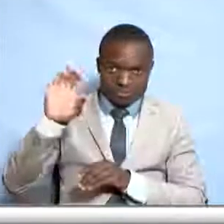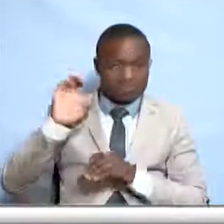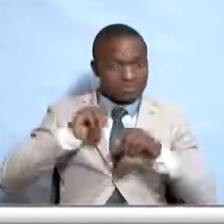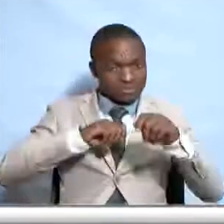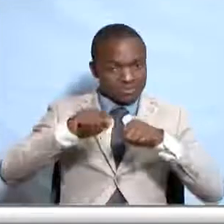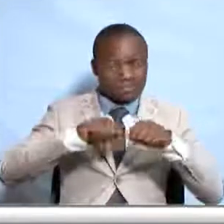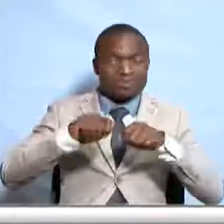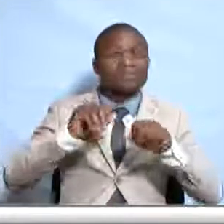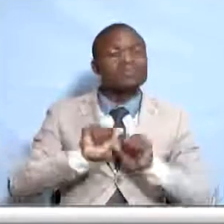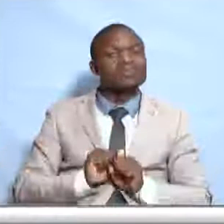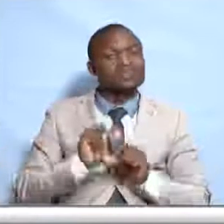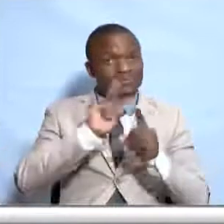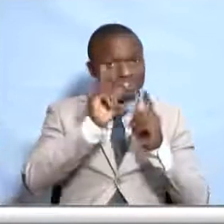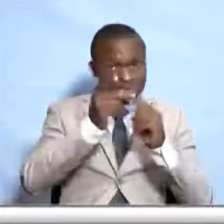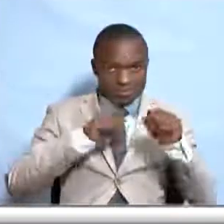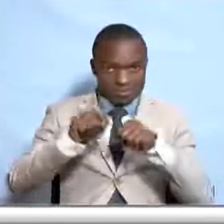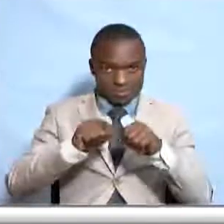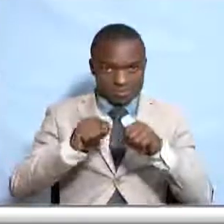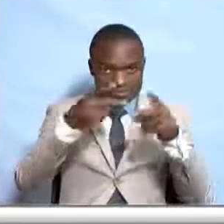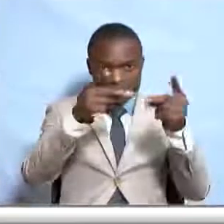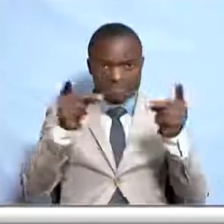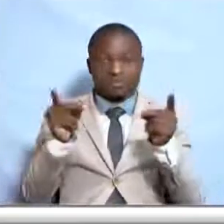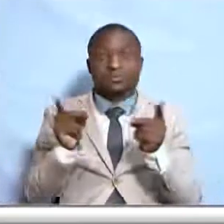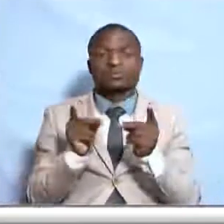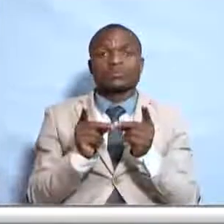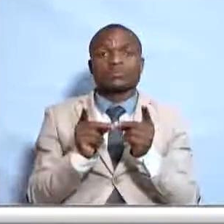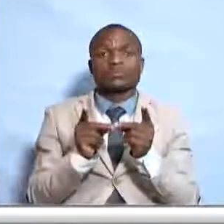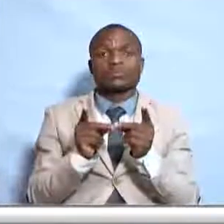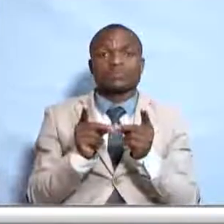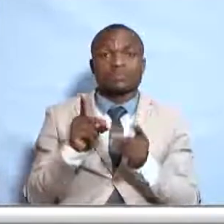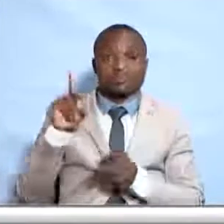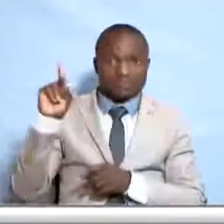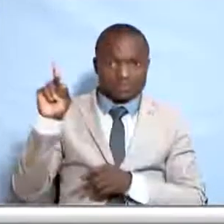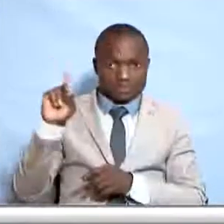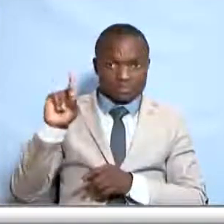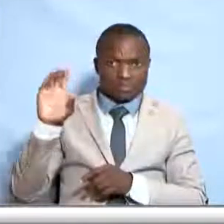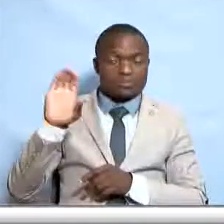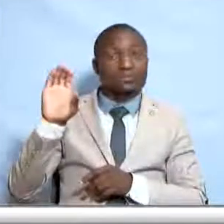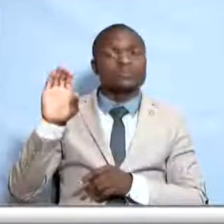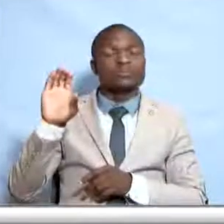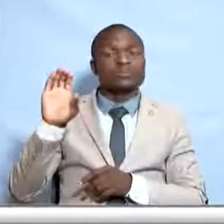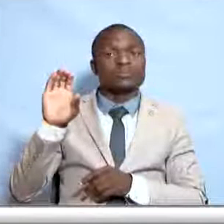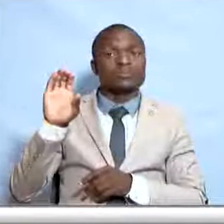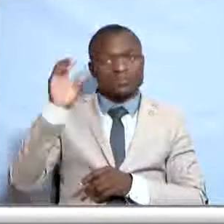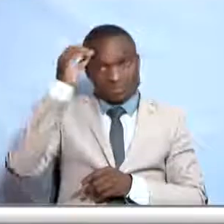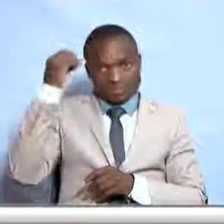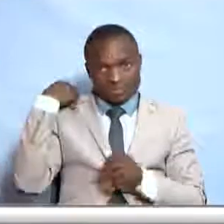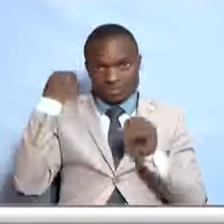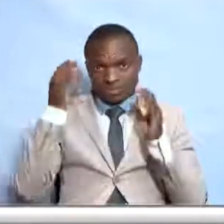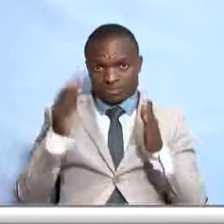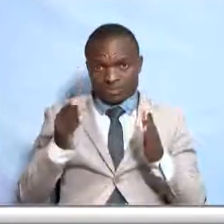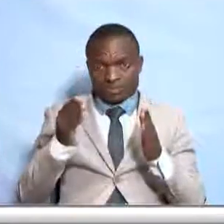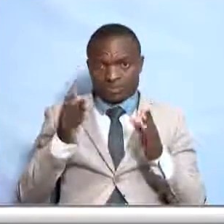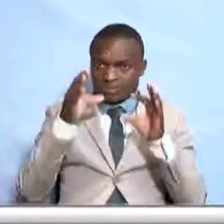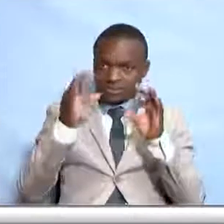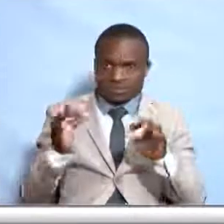administration, there's a position called District Administrative Officer. So